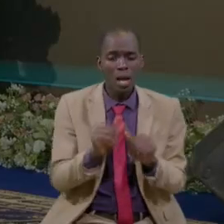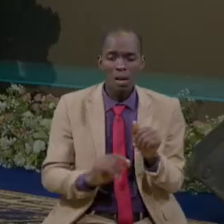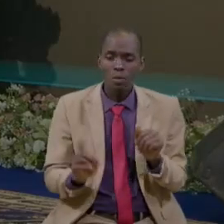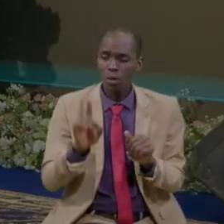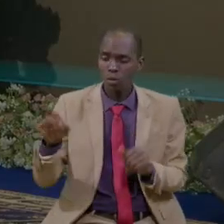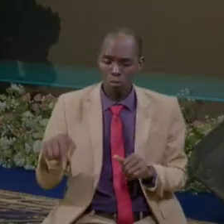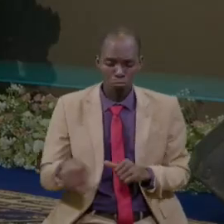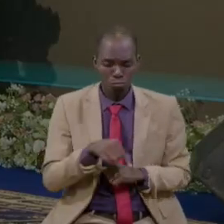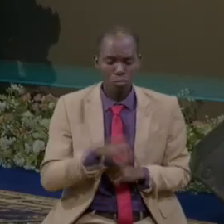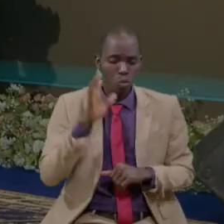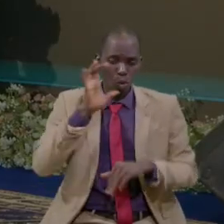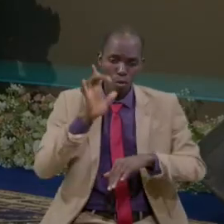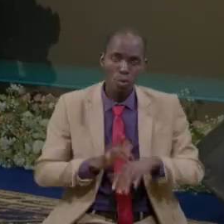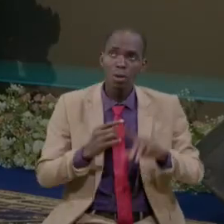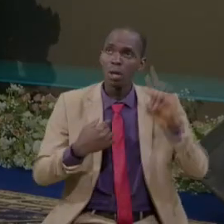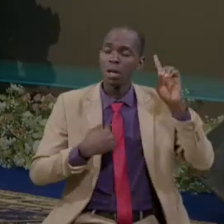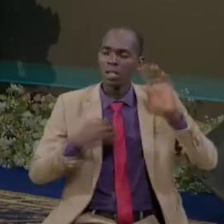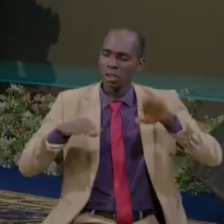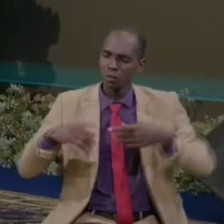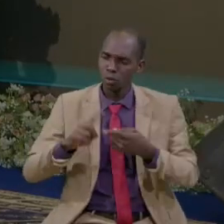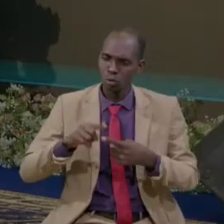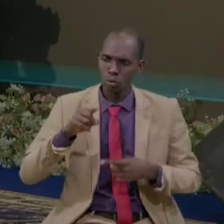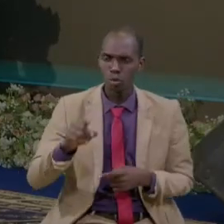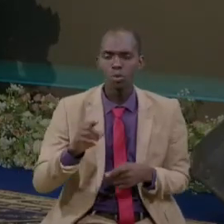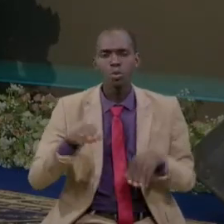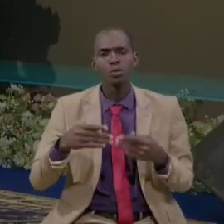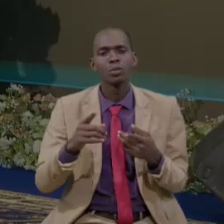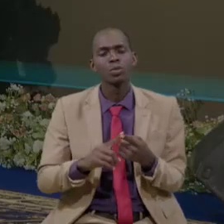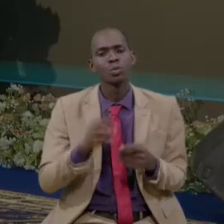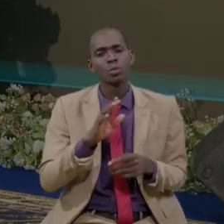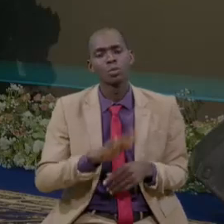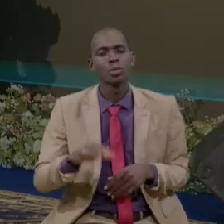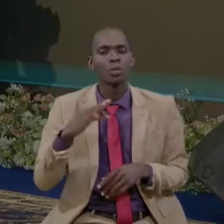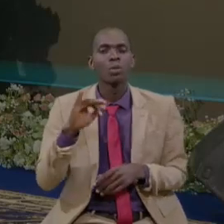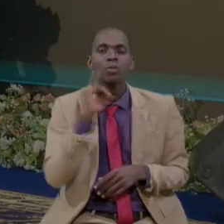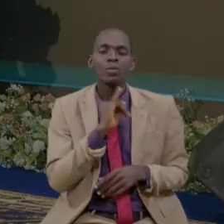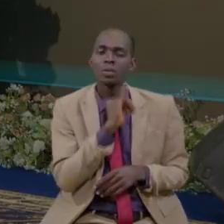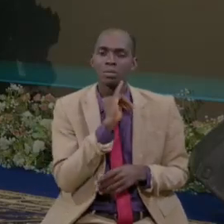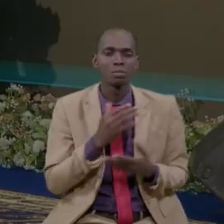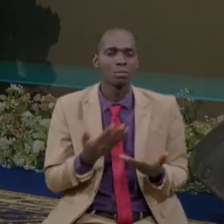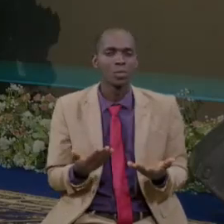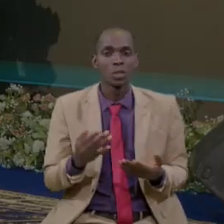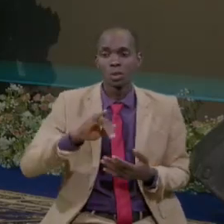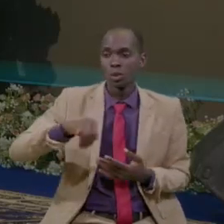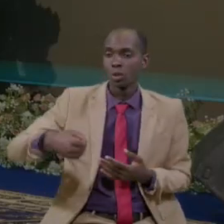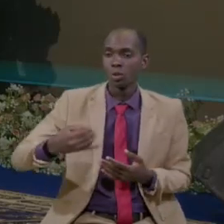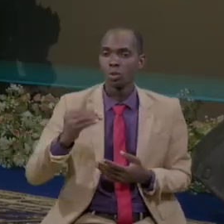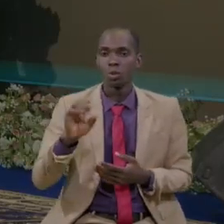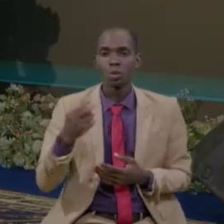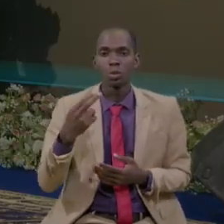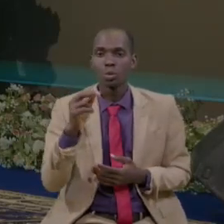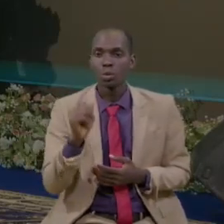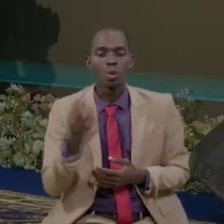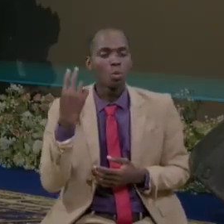to Israel. Go before them, wage war. Joshua was not converting the Canaanites and the Jebusites